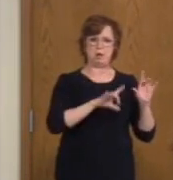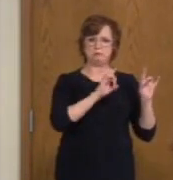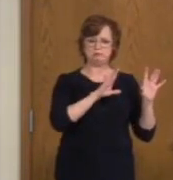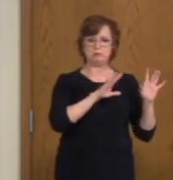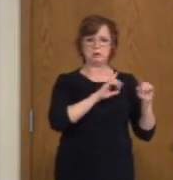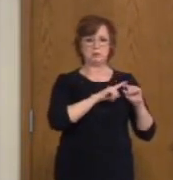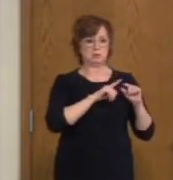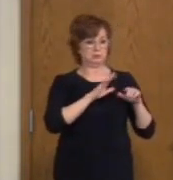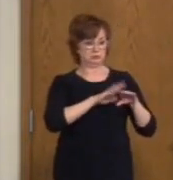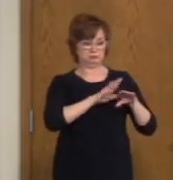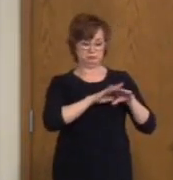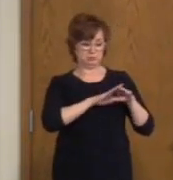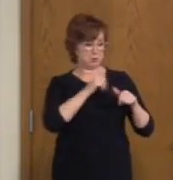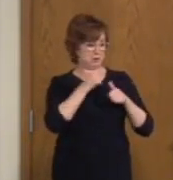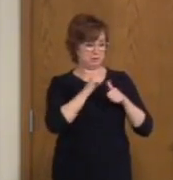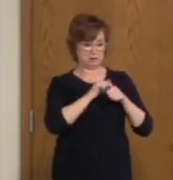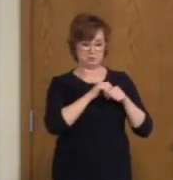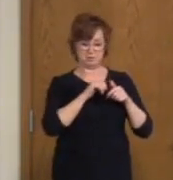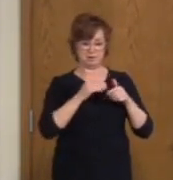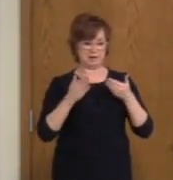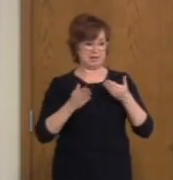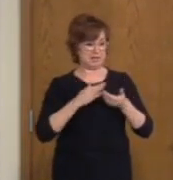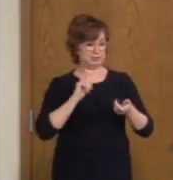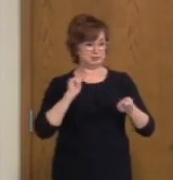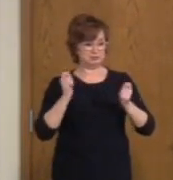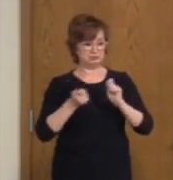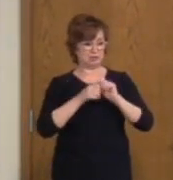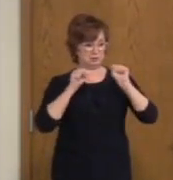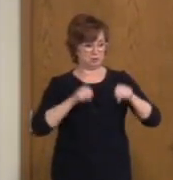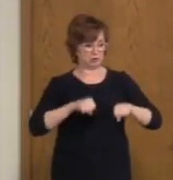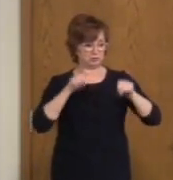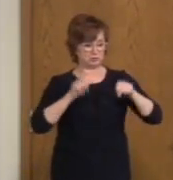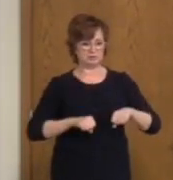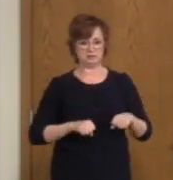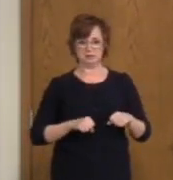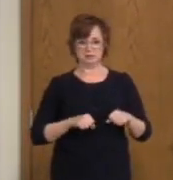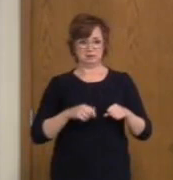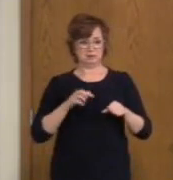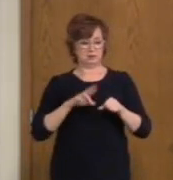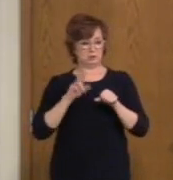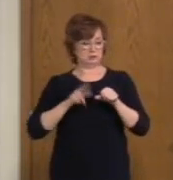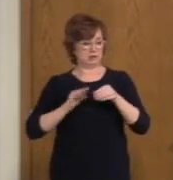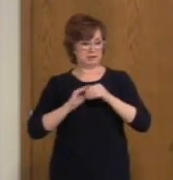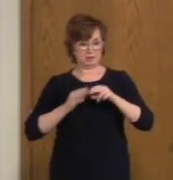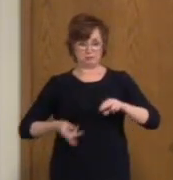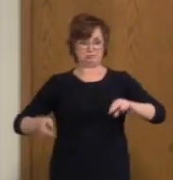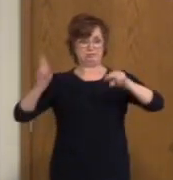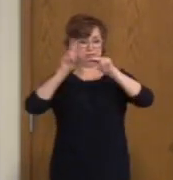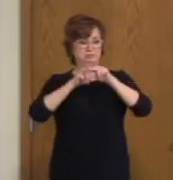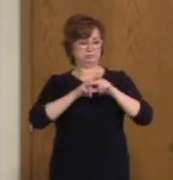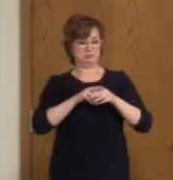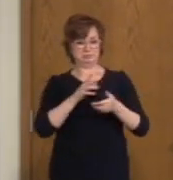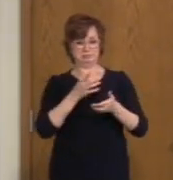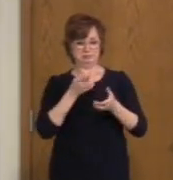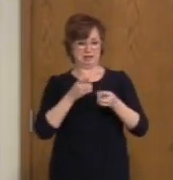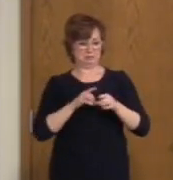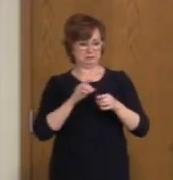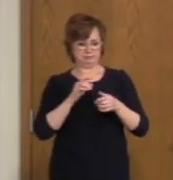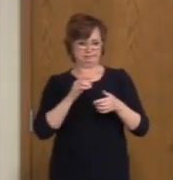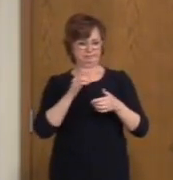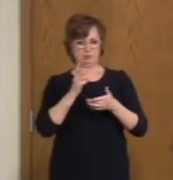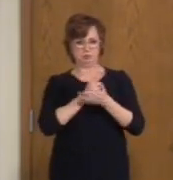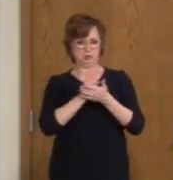rapidly within 2 to 3 weeks, as they did in Regina, as they are changing in Moose Jaw. concerning in Weyburn